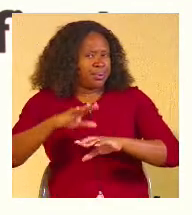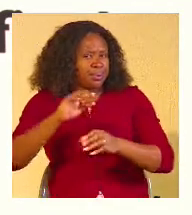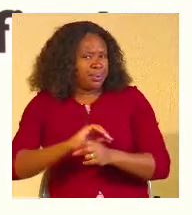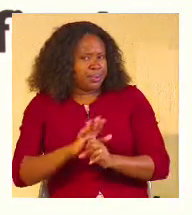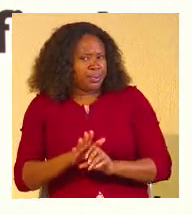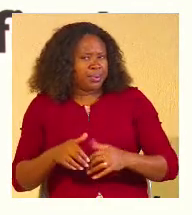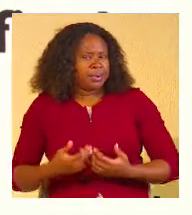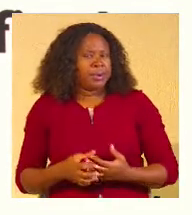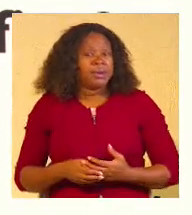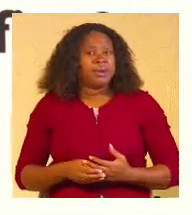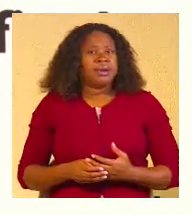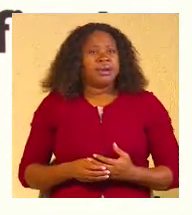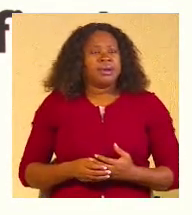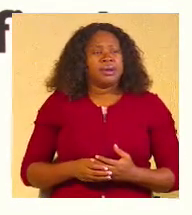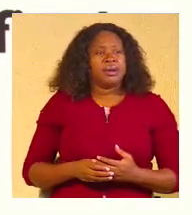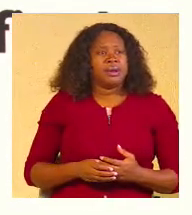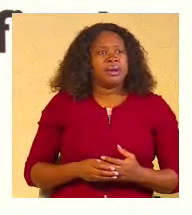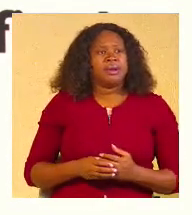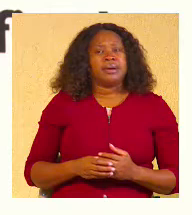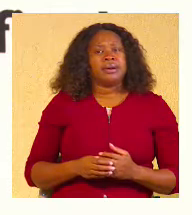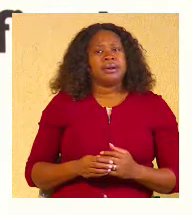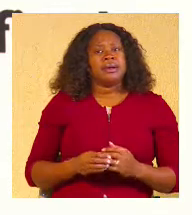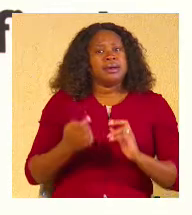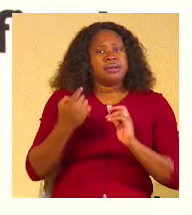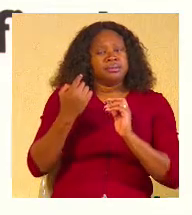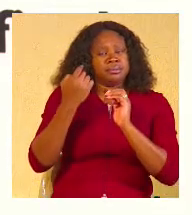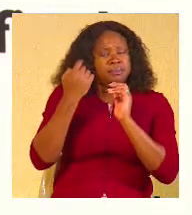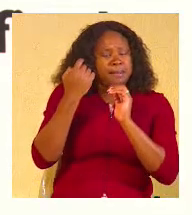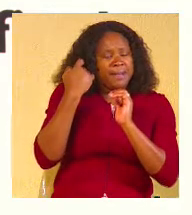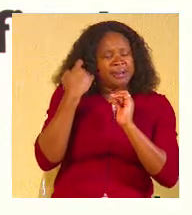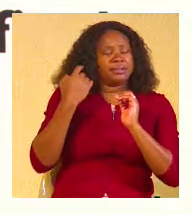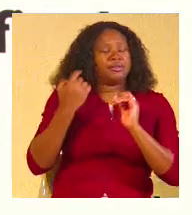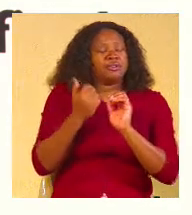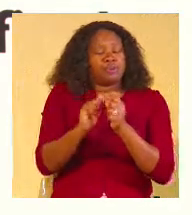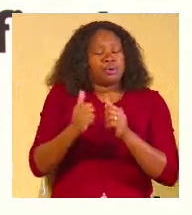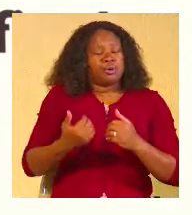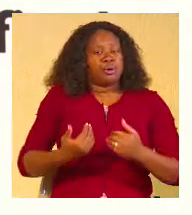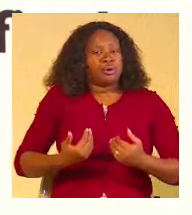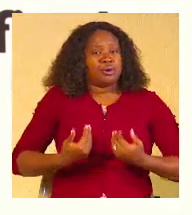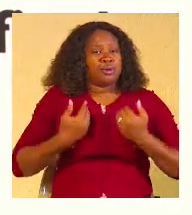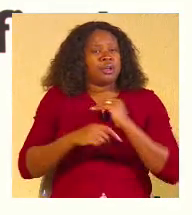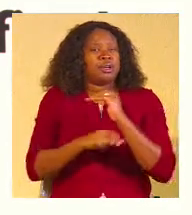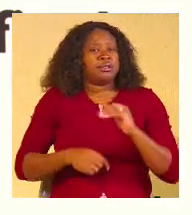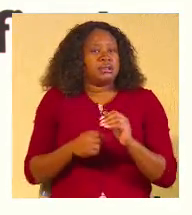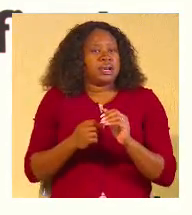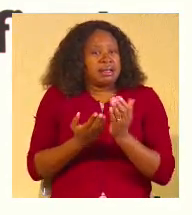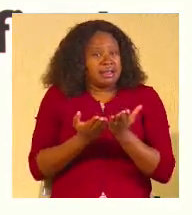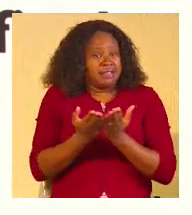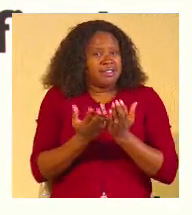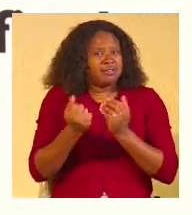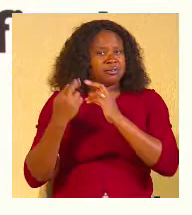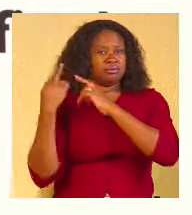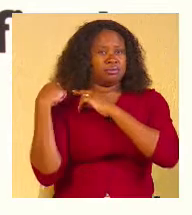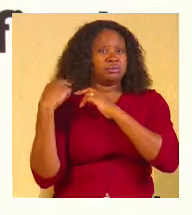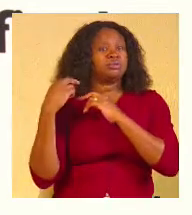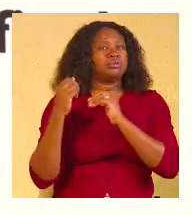also to mention that the Ministry of Sport, Youth and National Service also has that mandate of sport. And apart from the